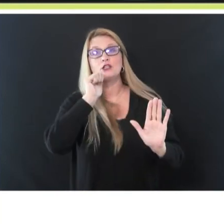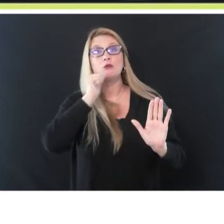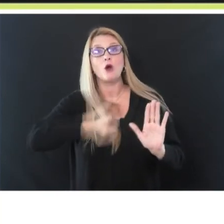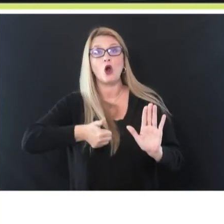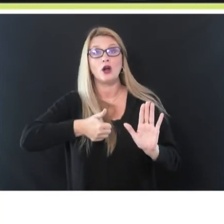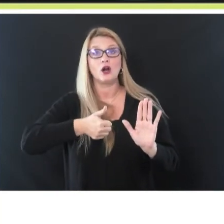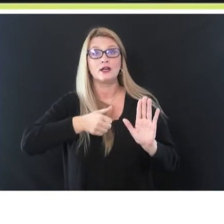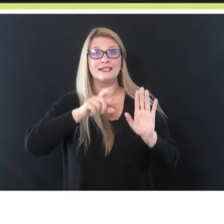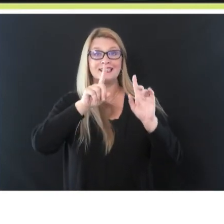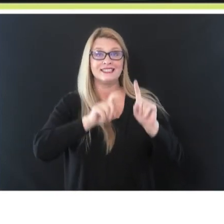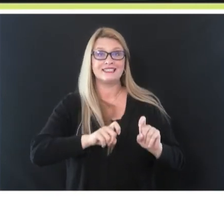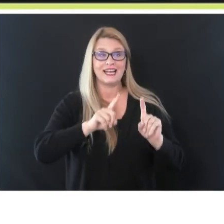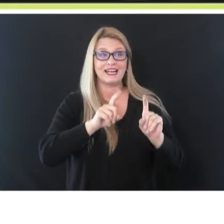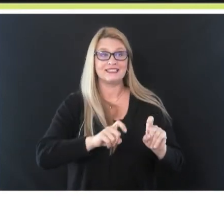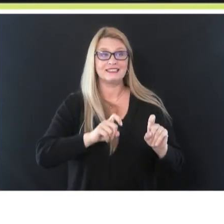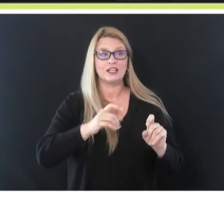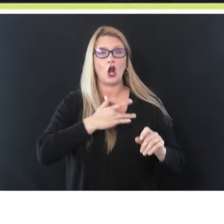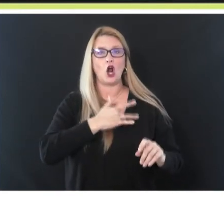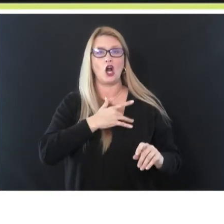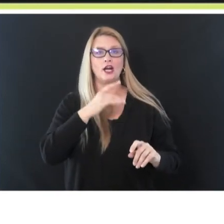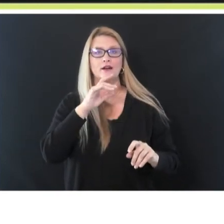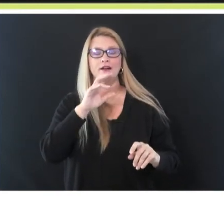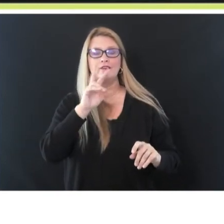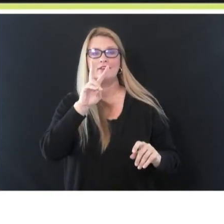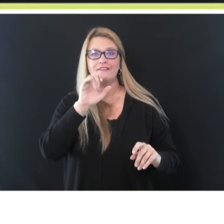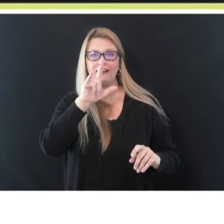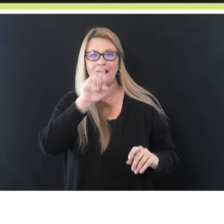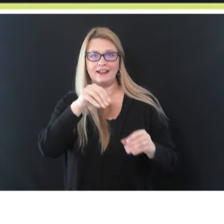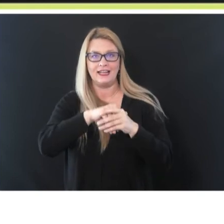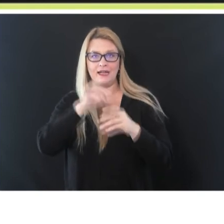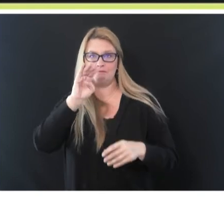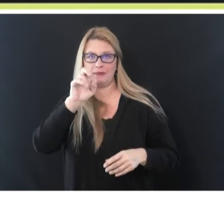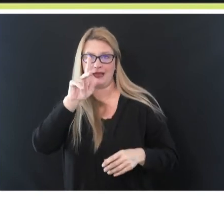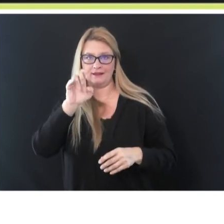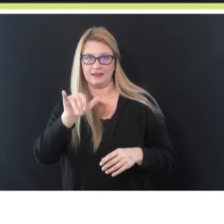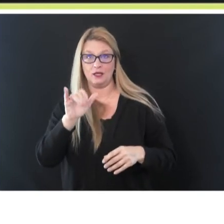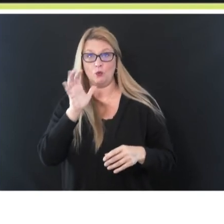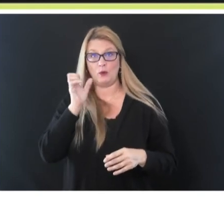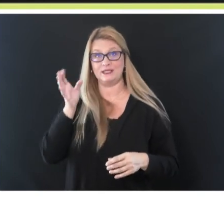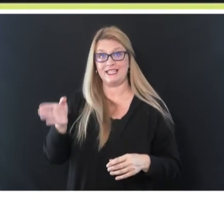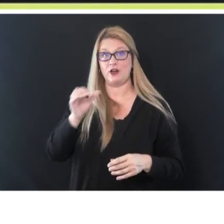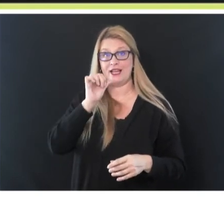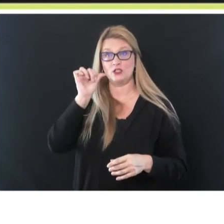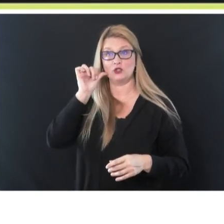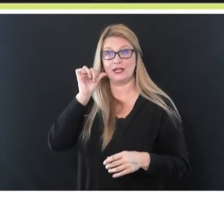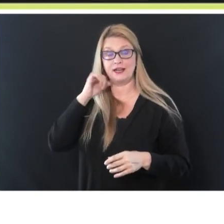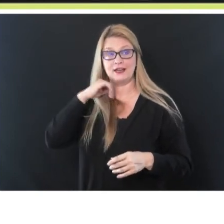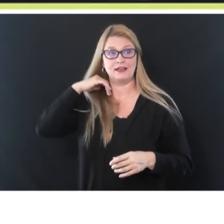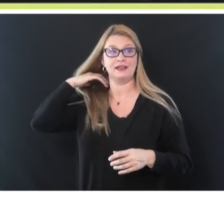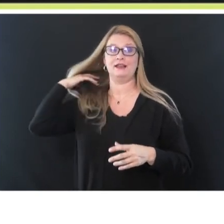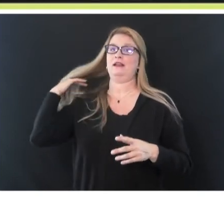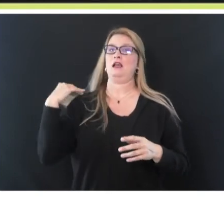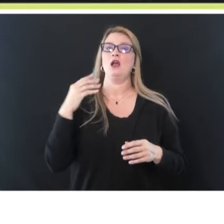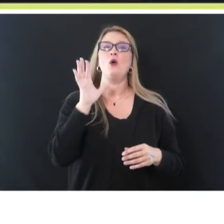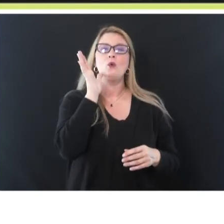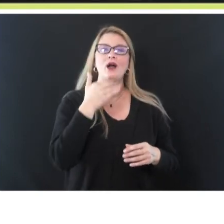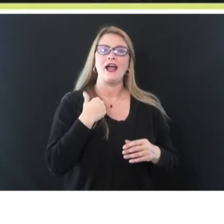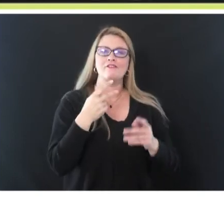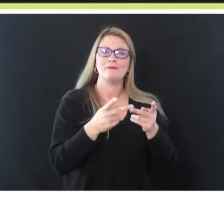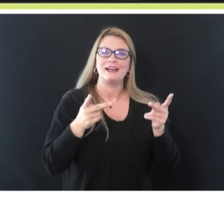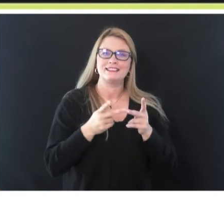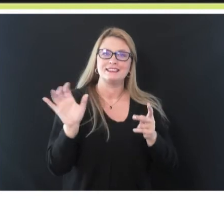testing at Heart of God in Charleston and Beckley, and we were there yesterday. So it's going to be facilities like that